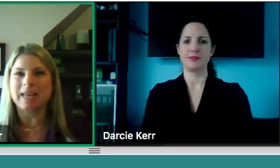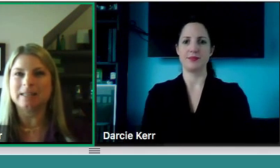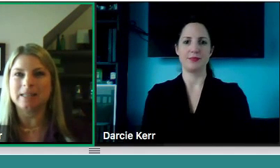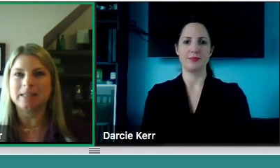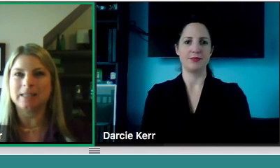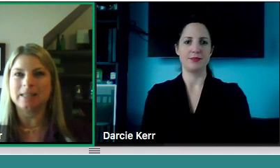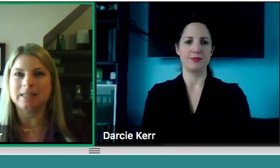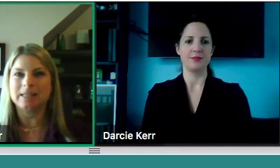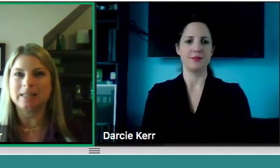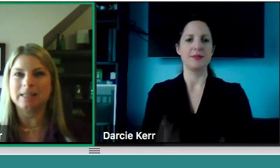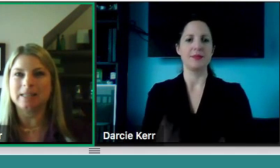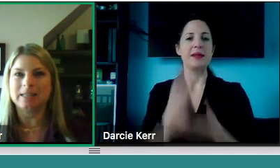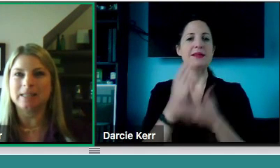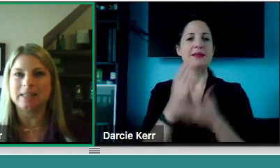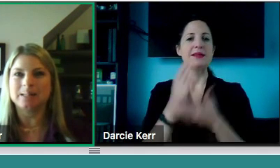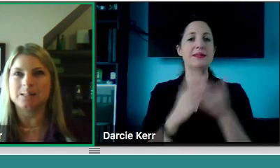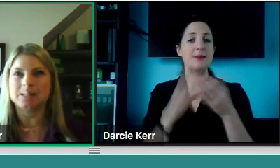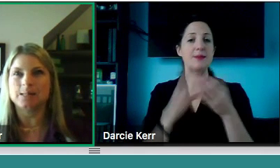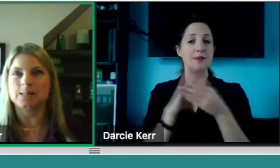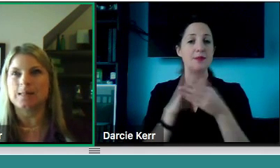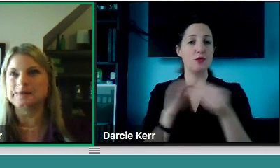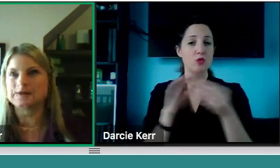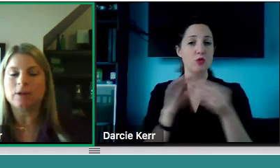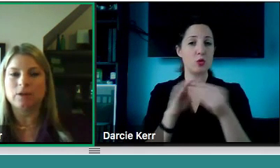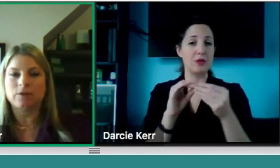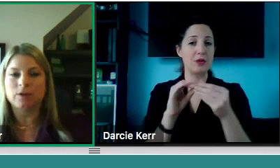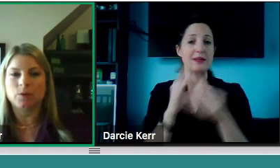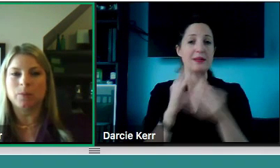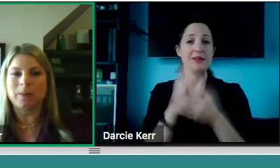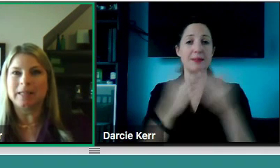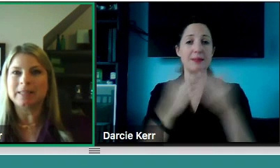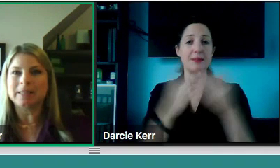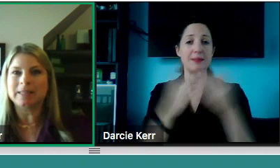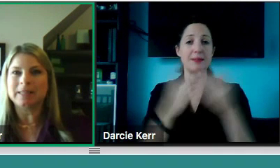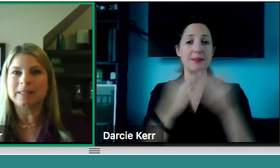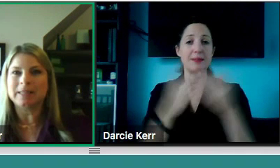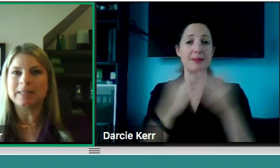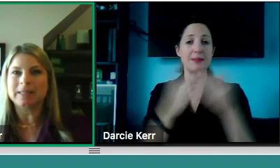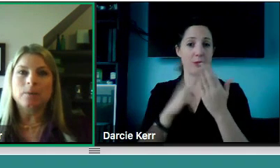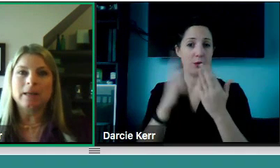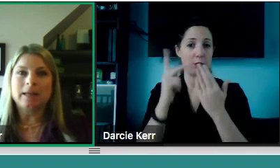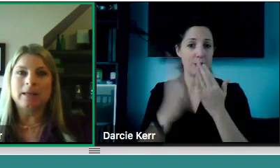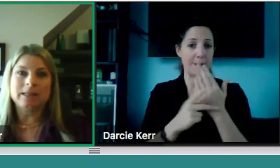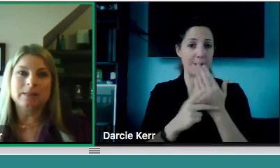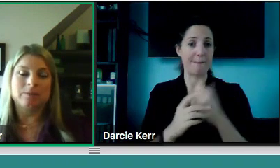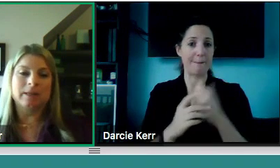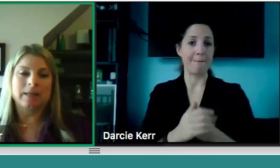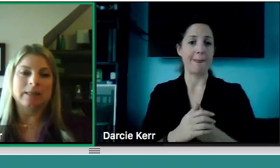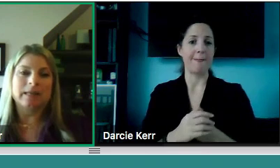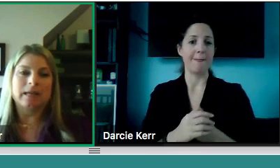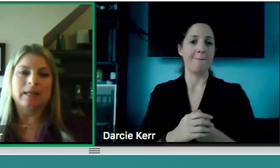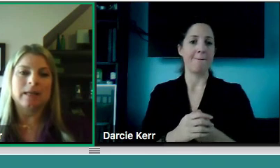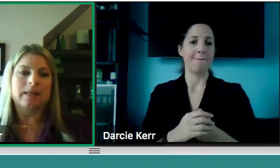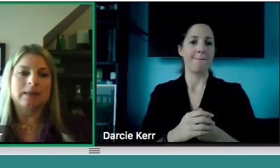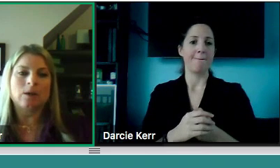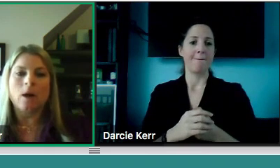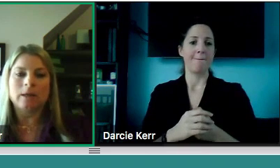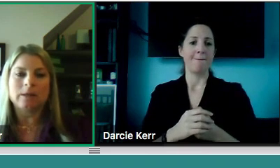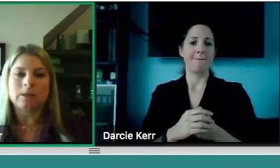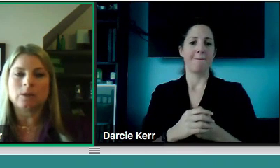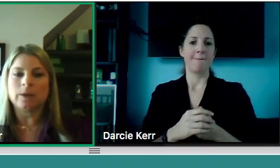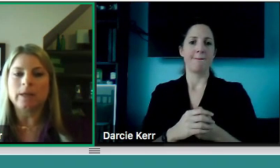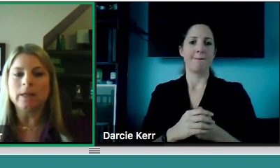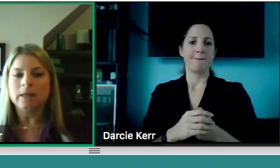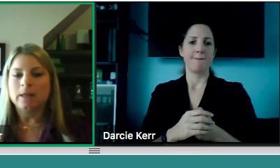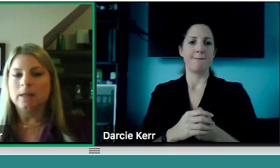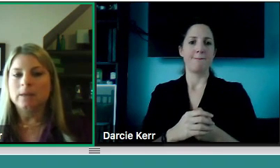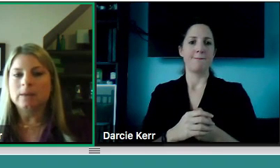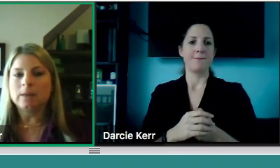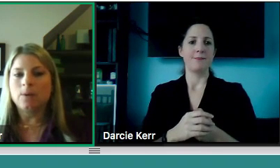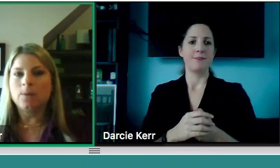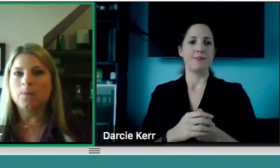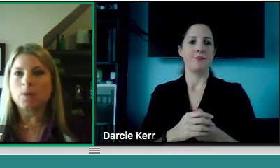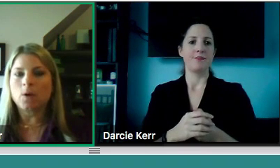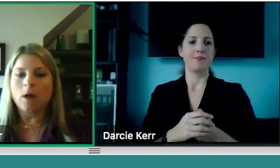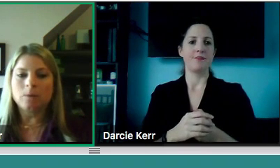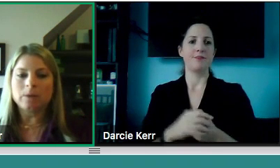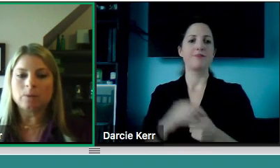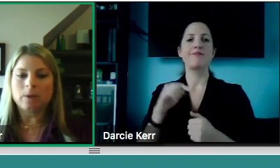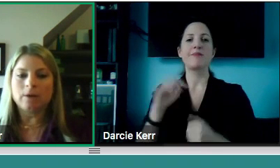the stories and successes programs on an individual basis. Really, this is really exciting, is Colin's